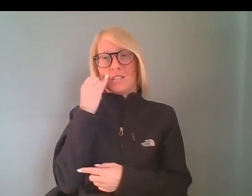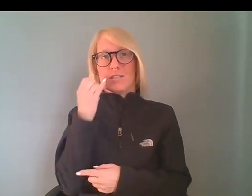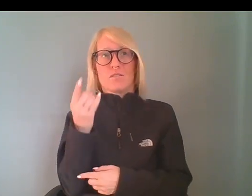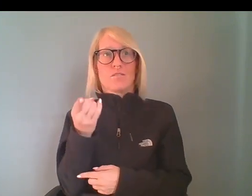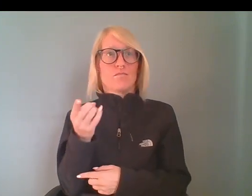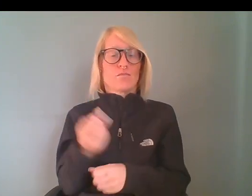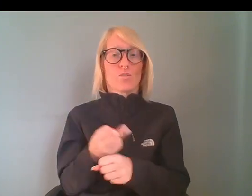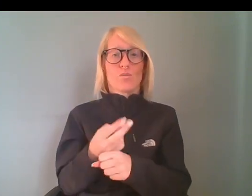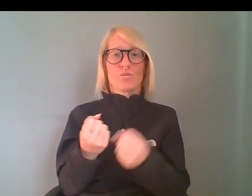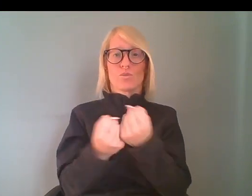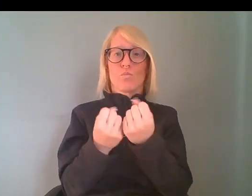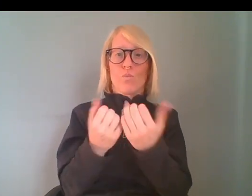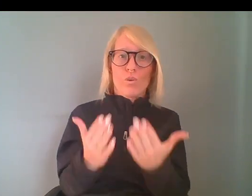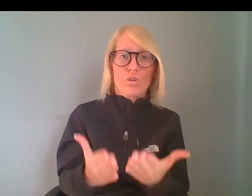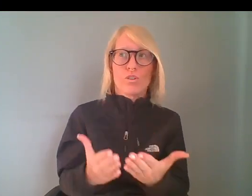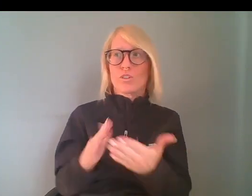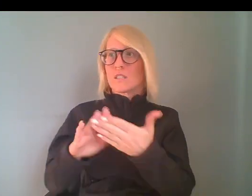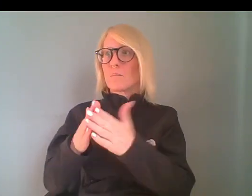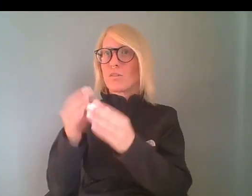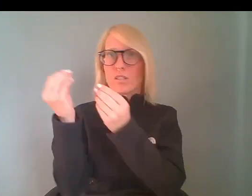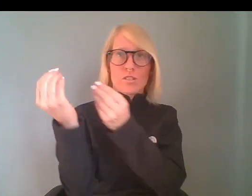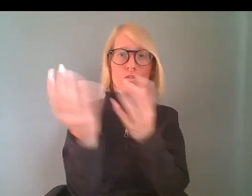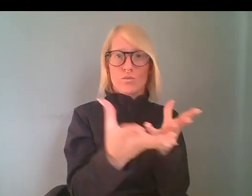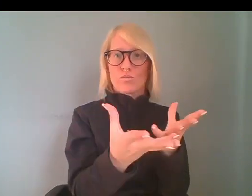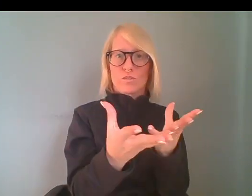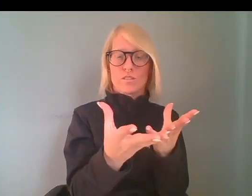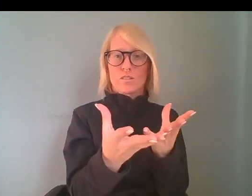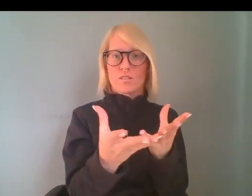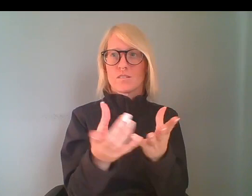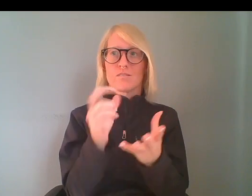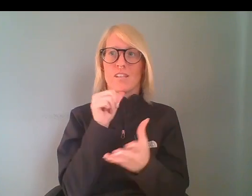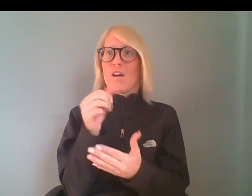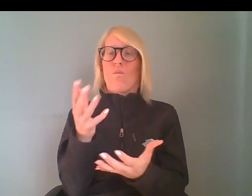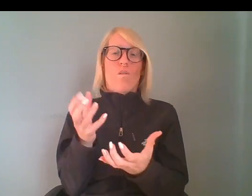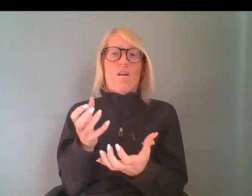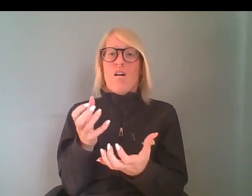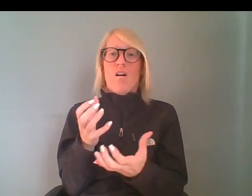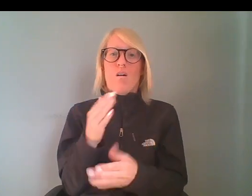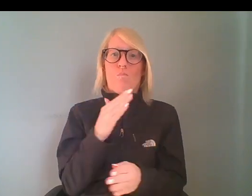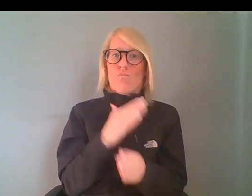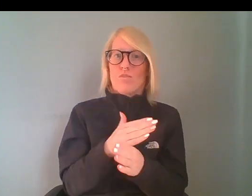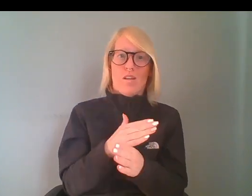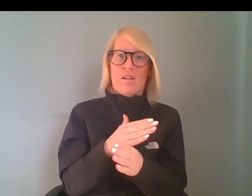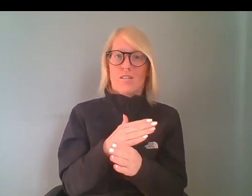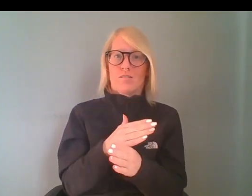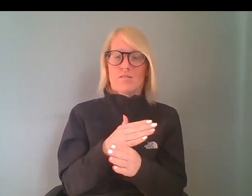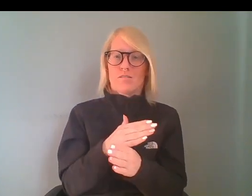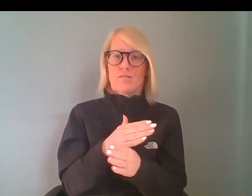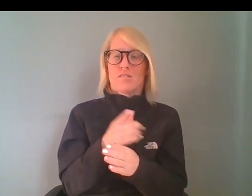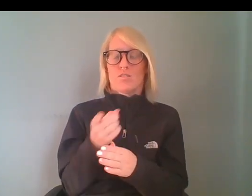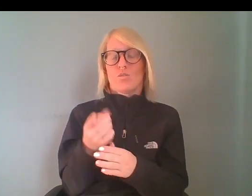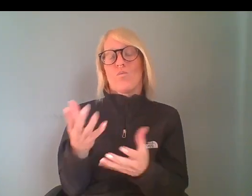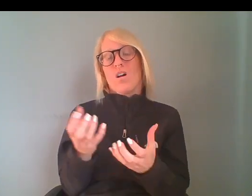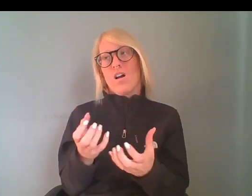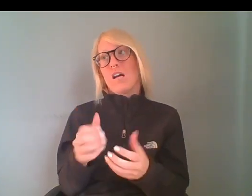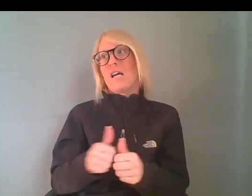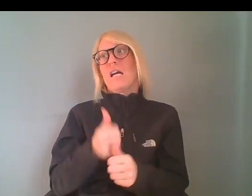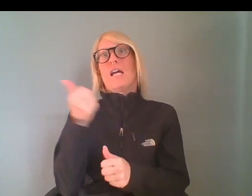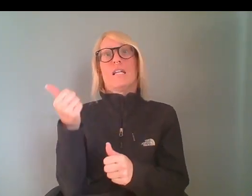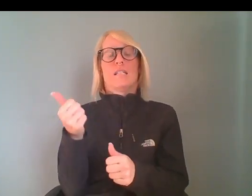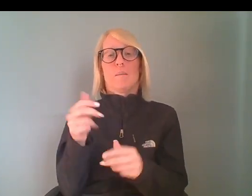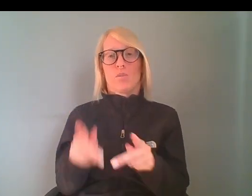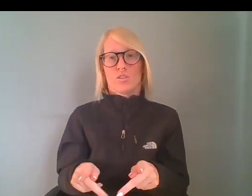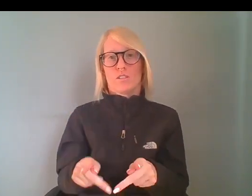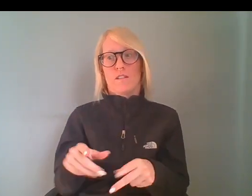get community news out. You don't want to protect it. You want everyone under the sun to find it. So that's just something I wanted to